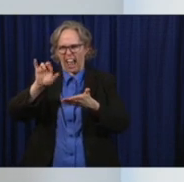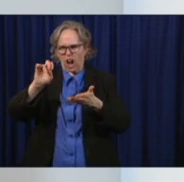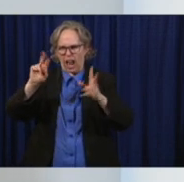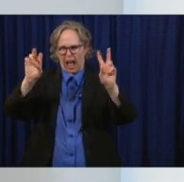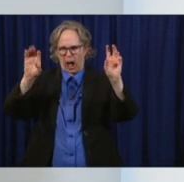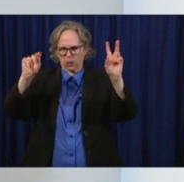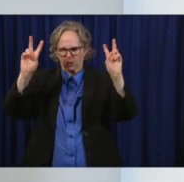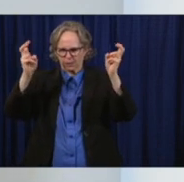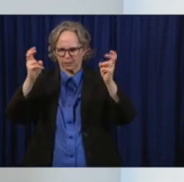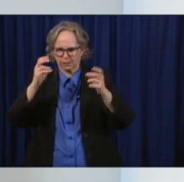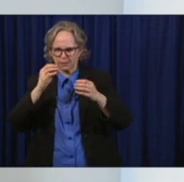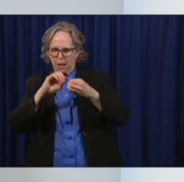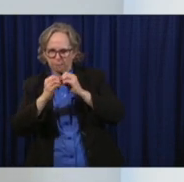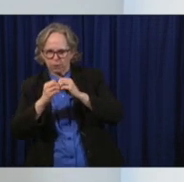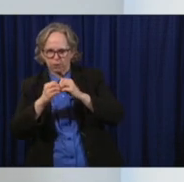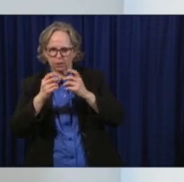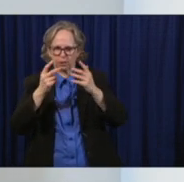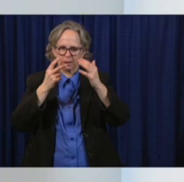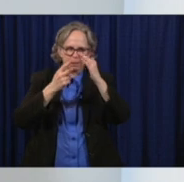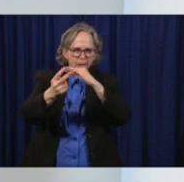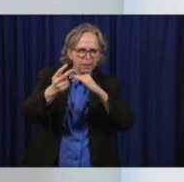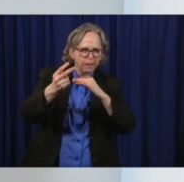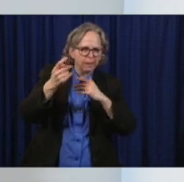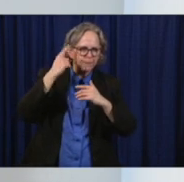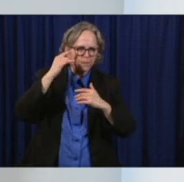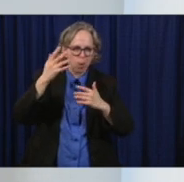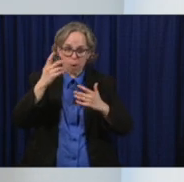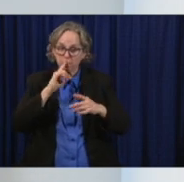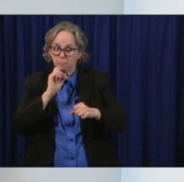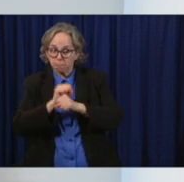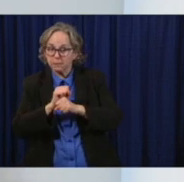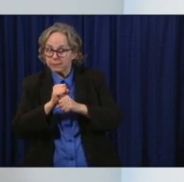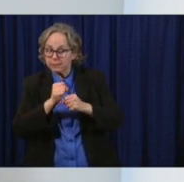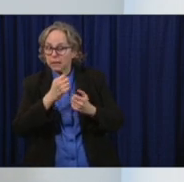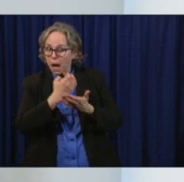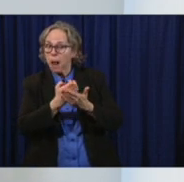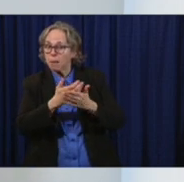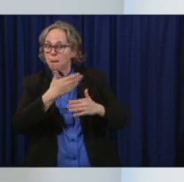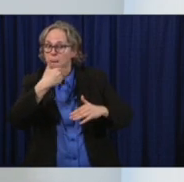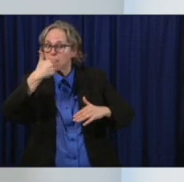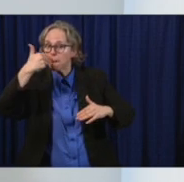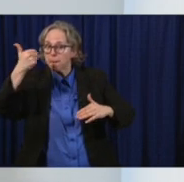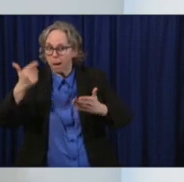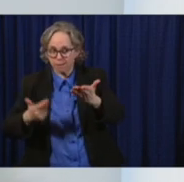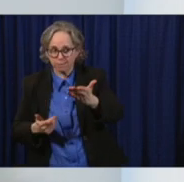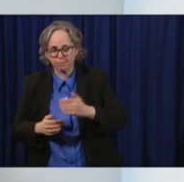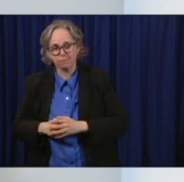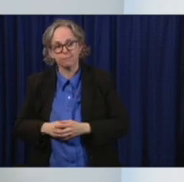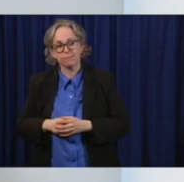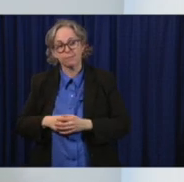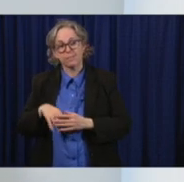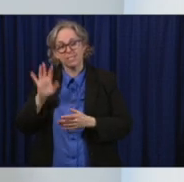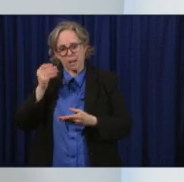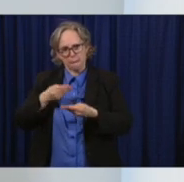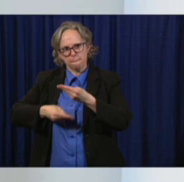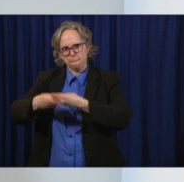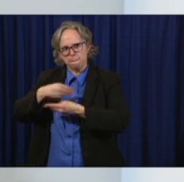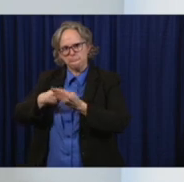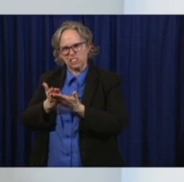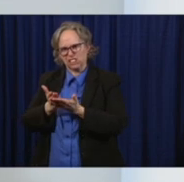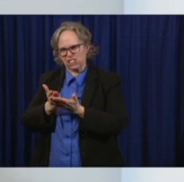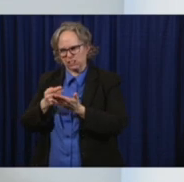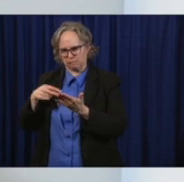while to recover from this economically. We look at this from a budgetary point of view, and we know it will have an impact on our